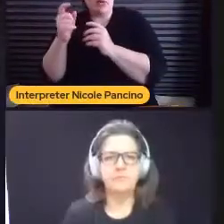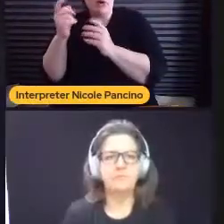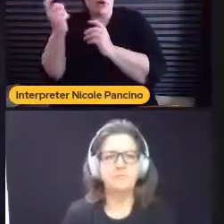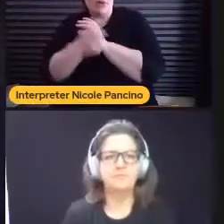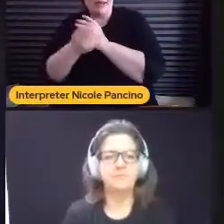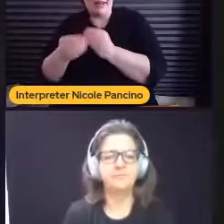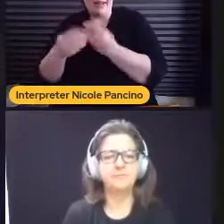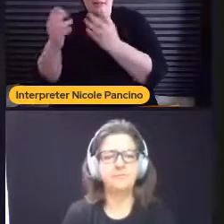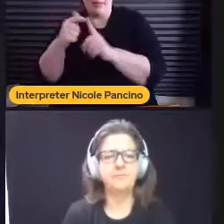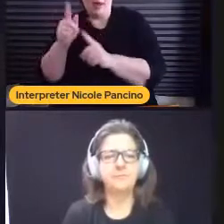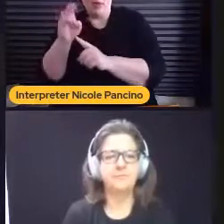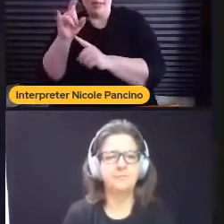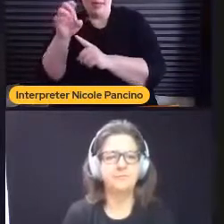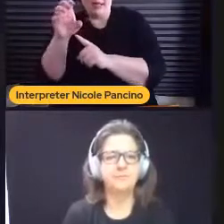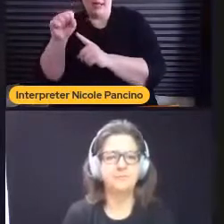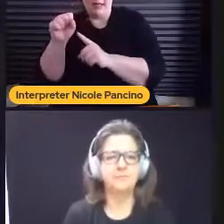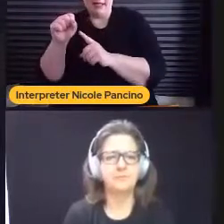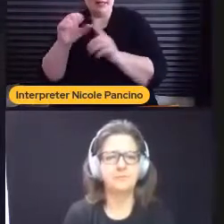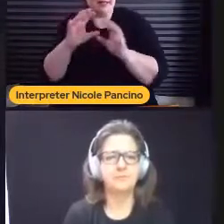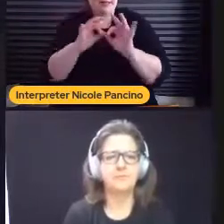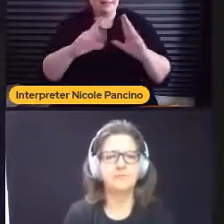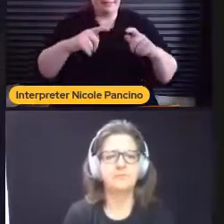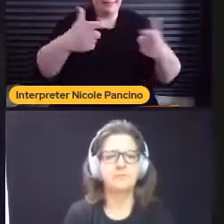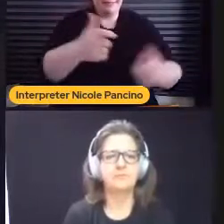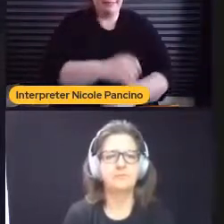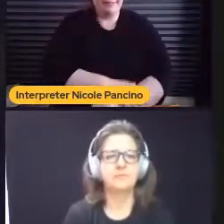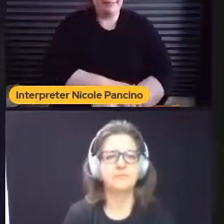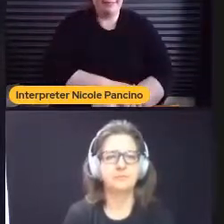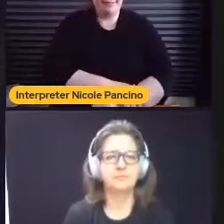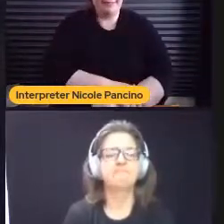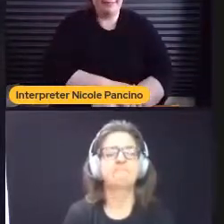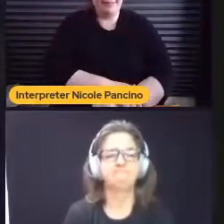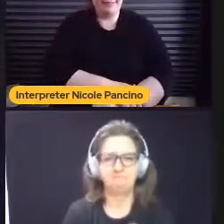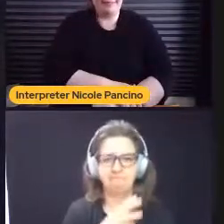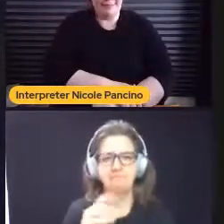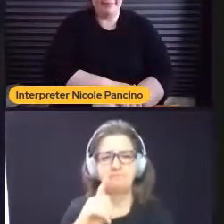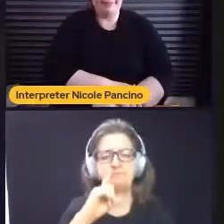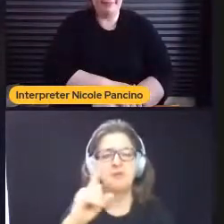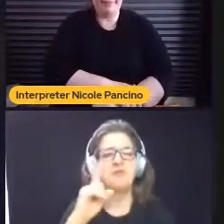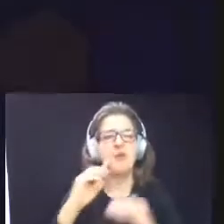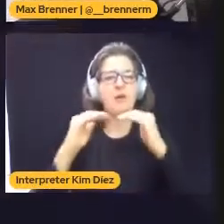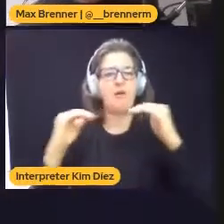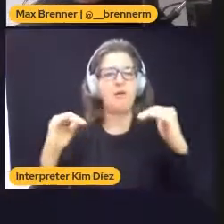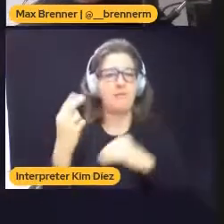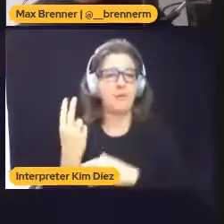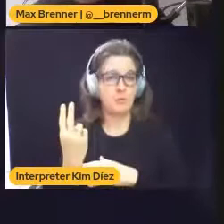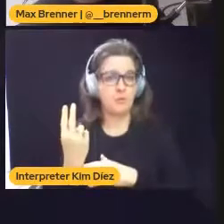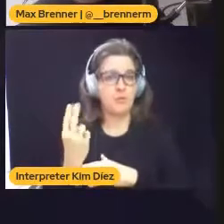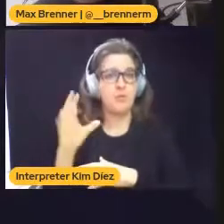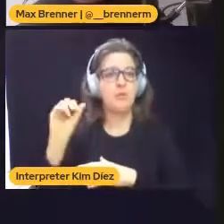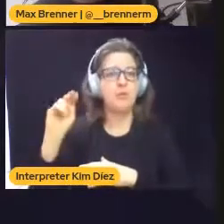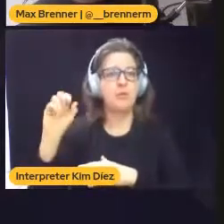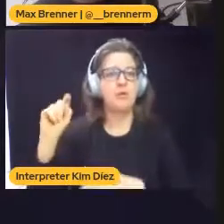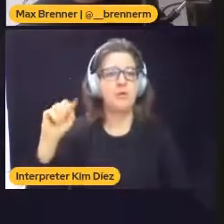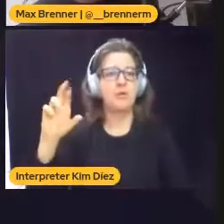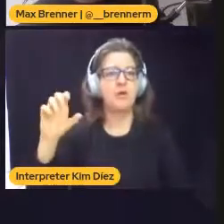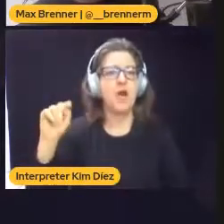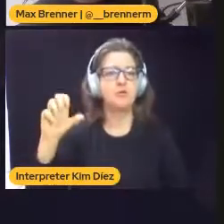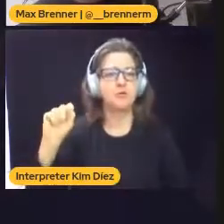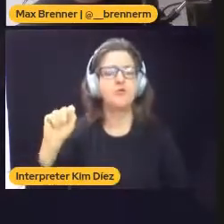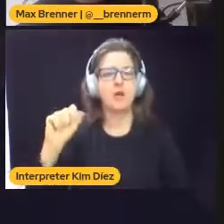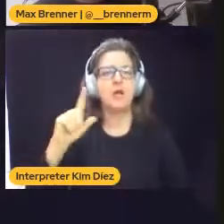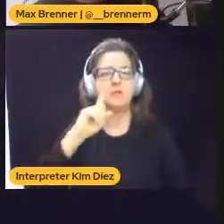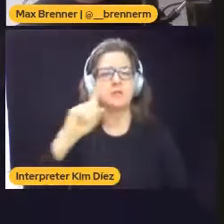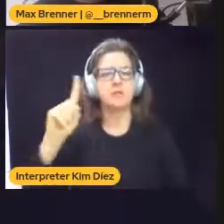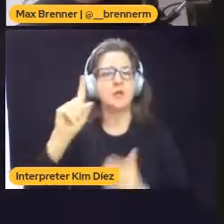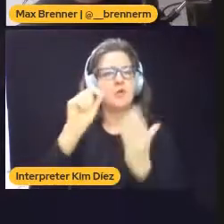Kubernetes. And then there are level two constructs, which are abstractions on